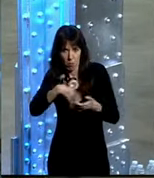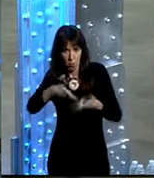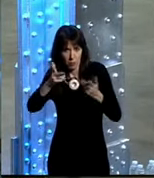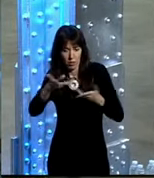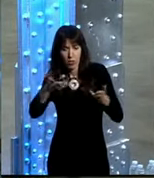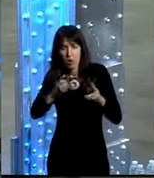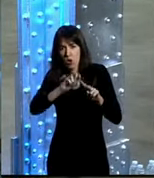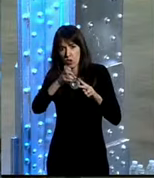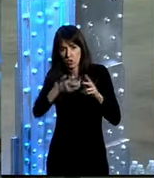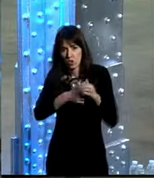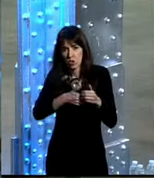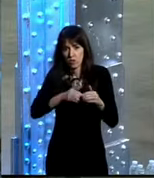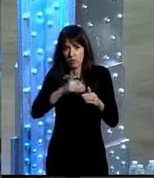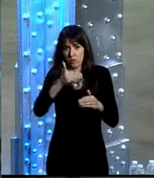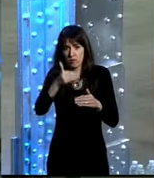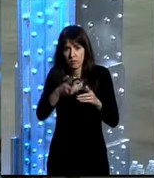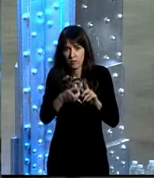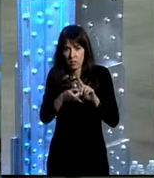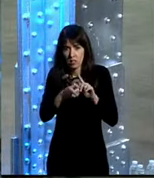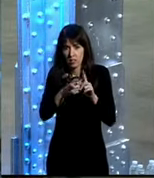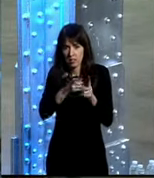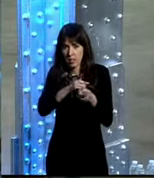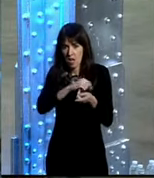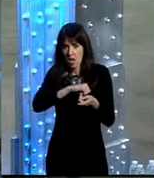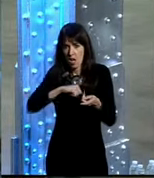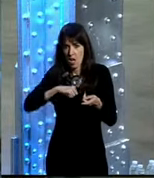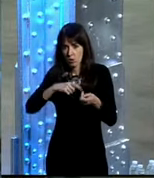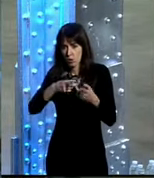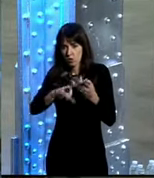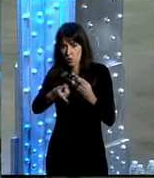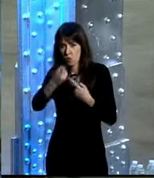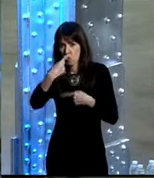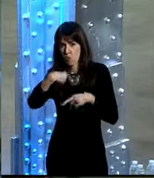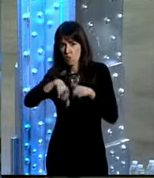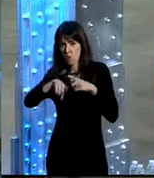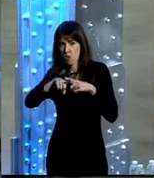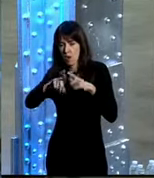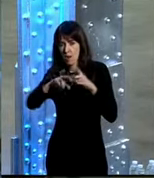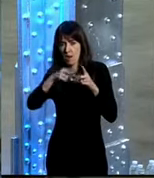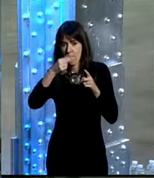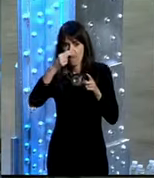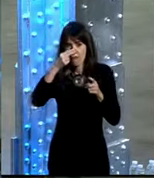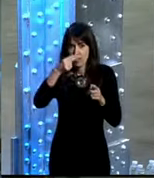transforming itself and that you're coming back and visiting what the algorithm decided to do.